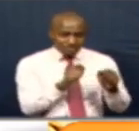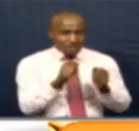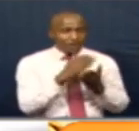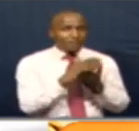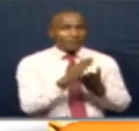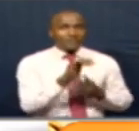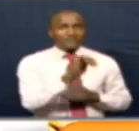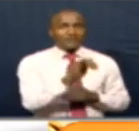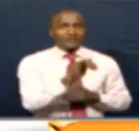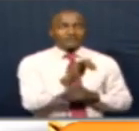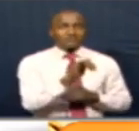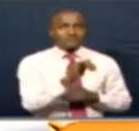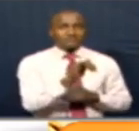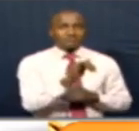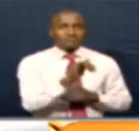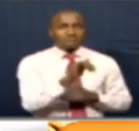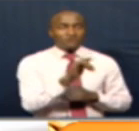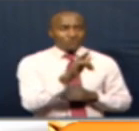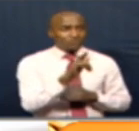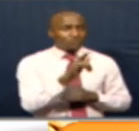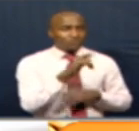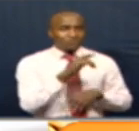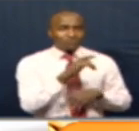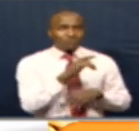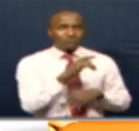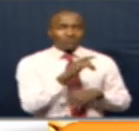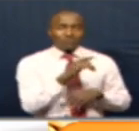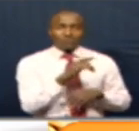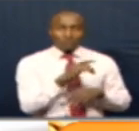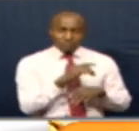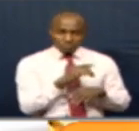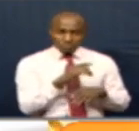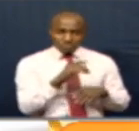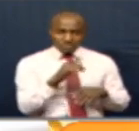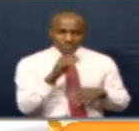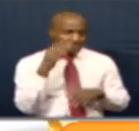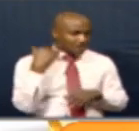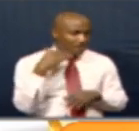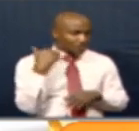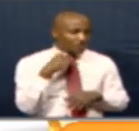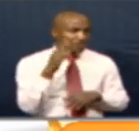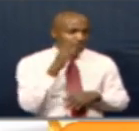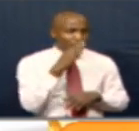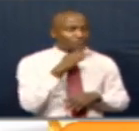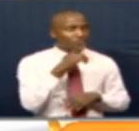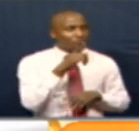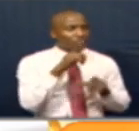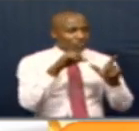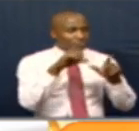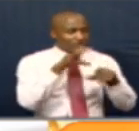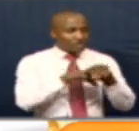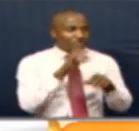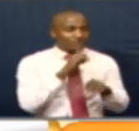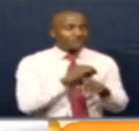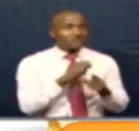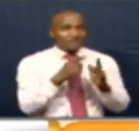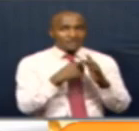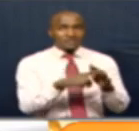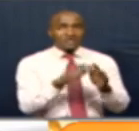was the fact that you've gotten now the title to the Dandora dump site, and so actual work can begin on that.